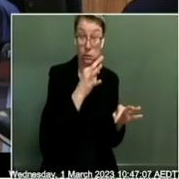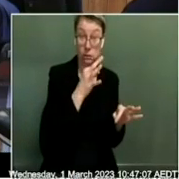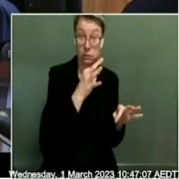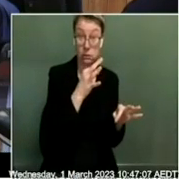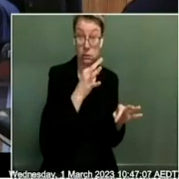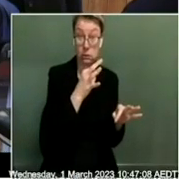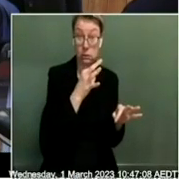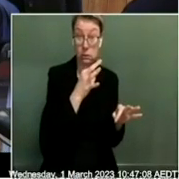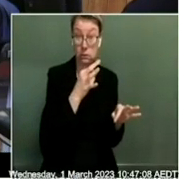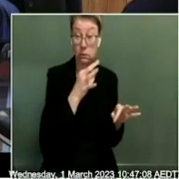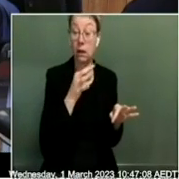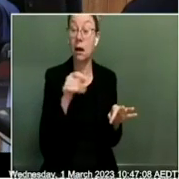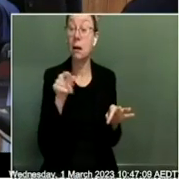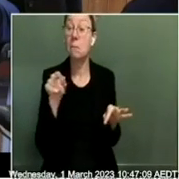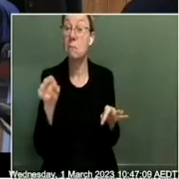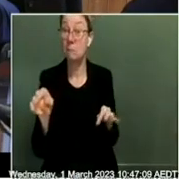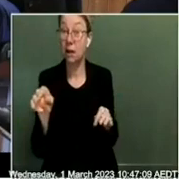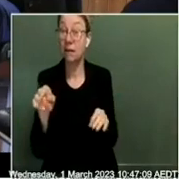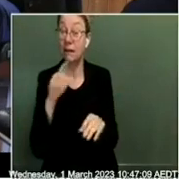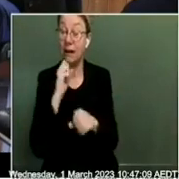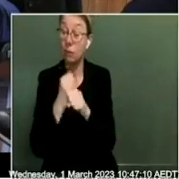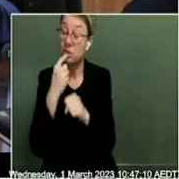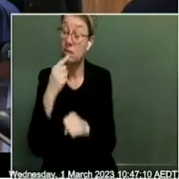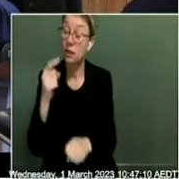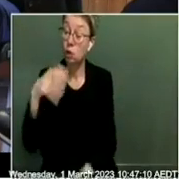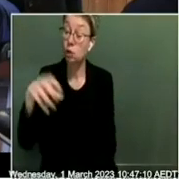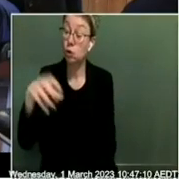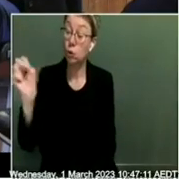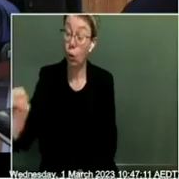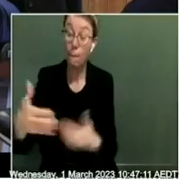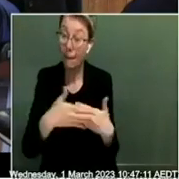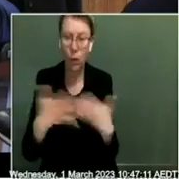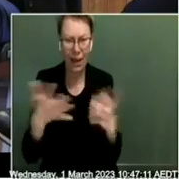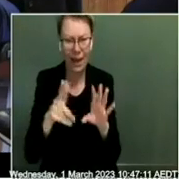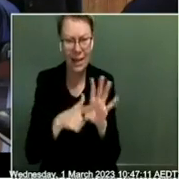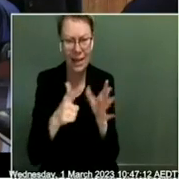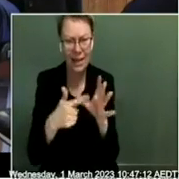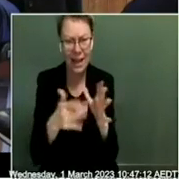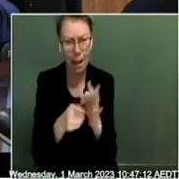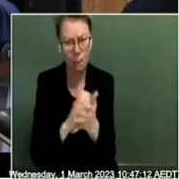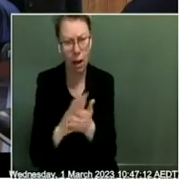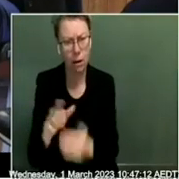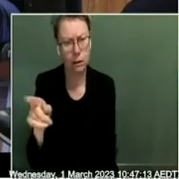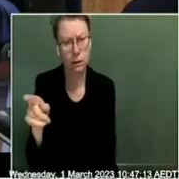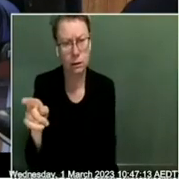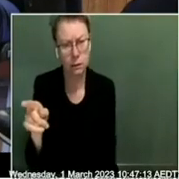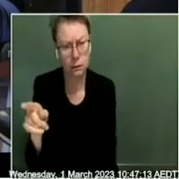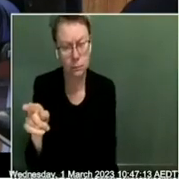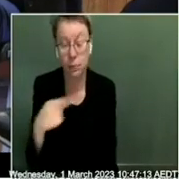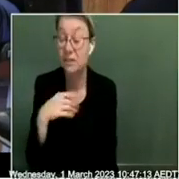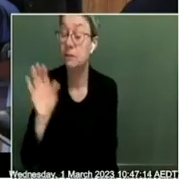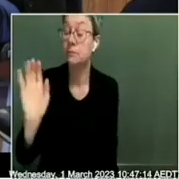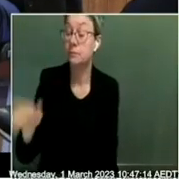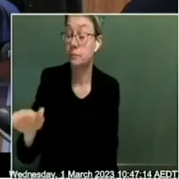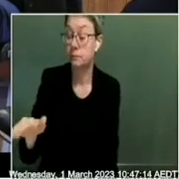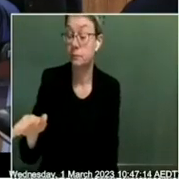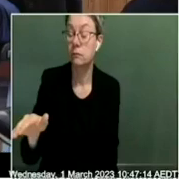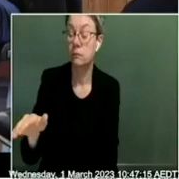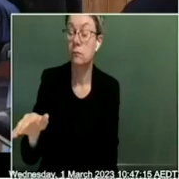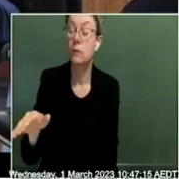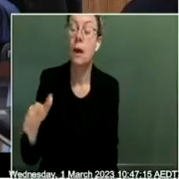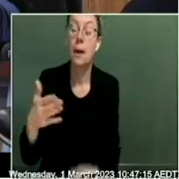when he heard that they've been stolen and taken to Hay when they're going to court. So he ran all the way home. And